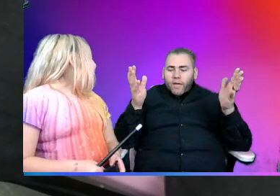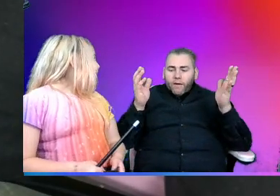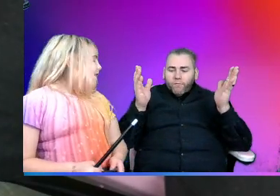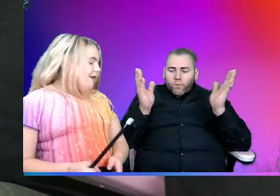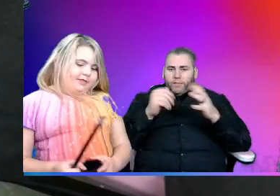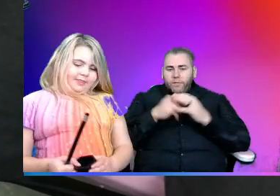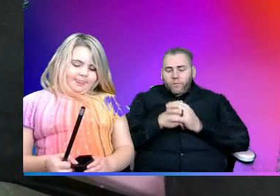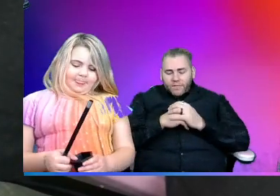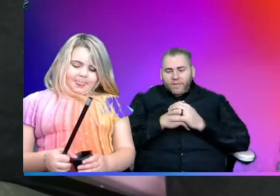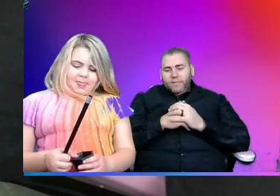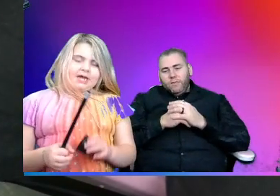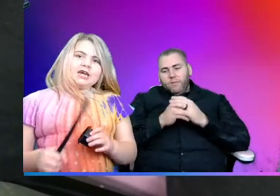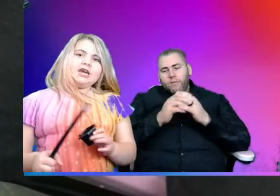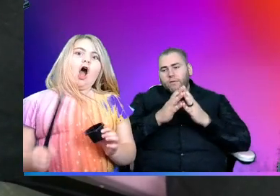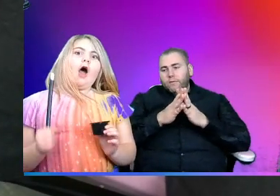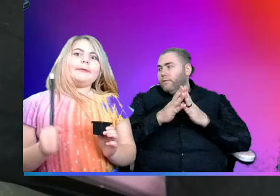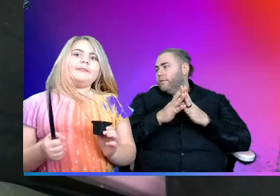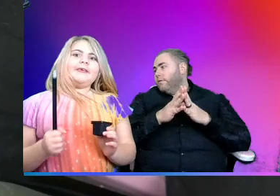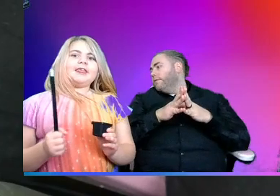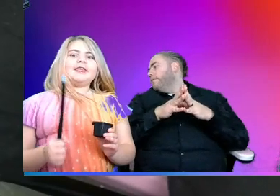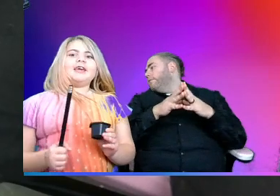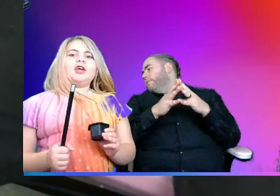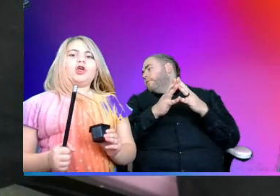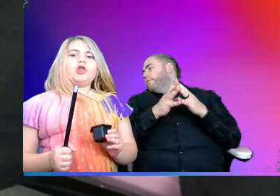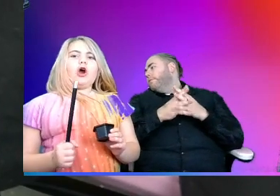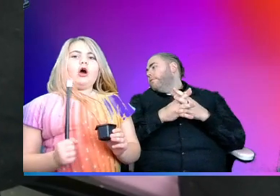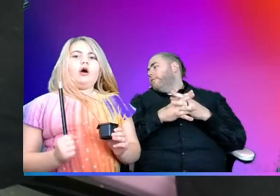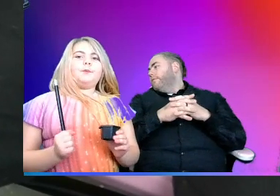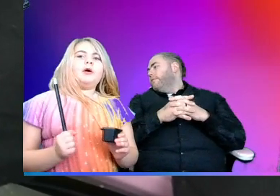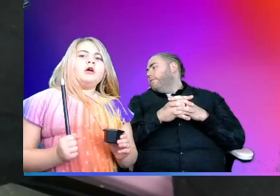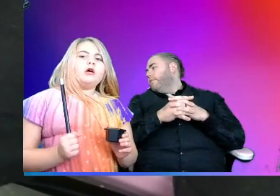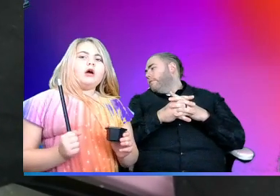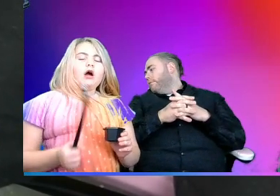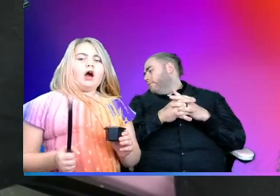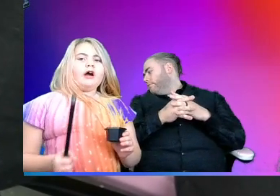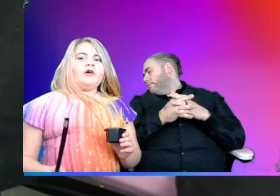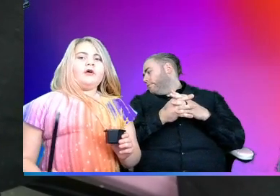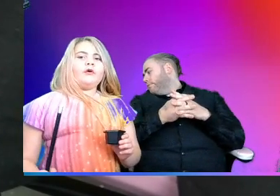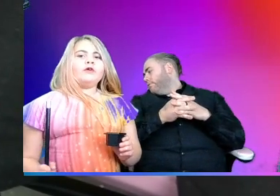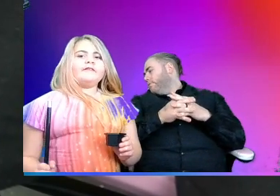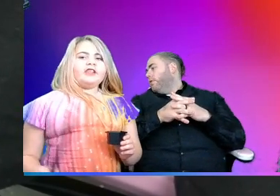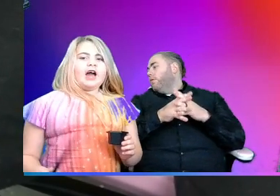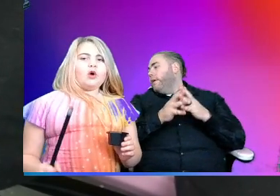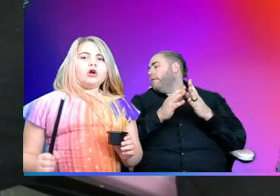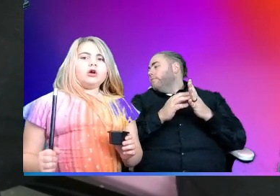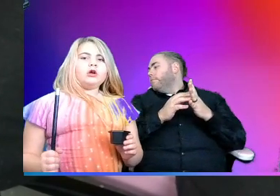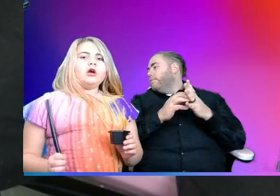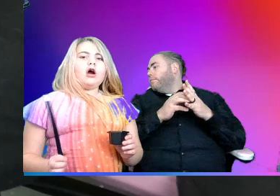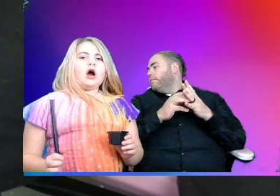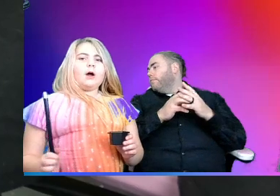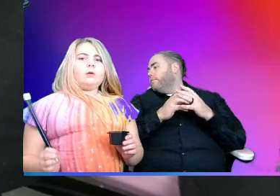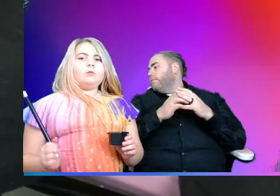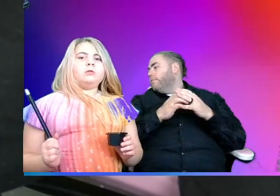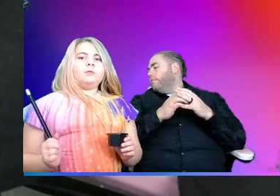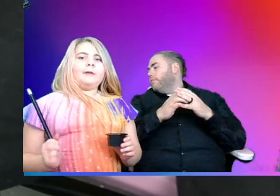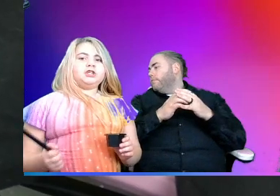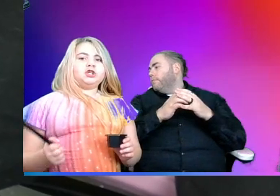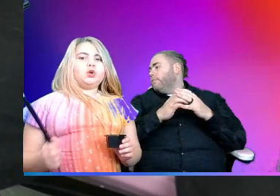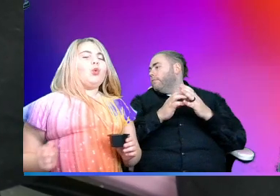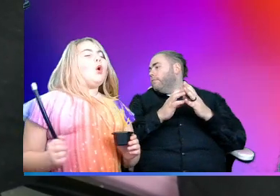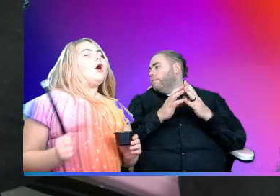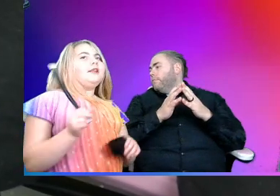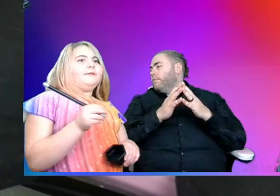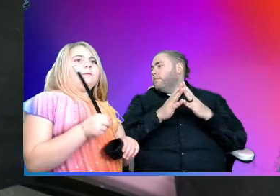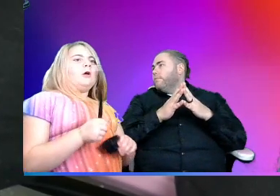Next, we have what? What is this? This is a flower